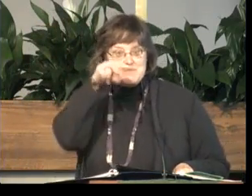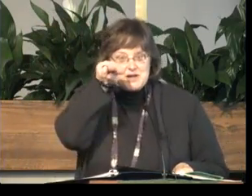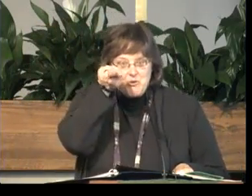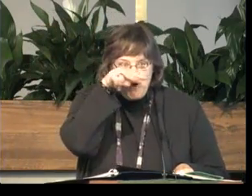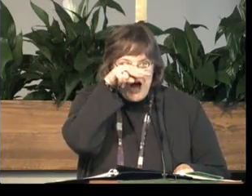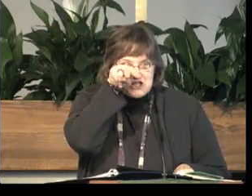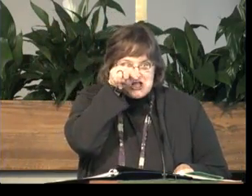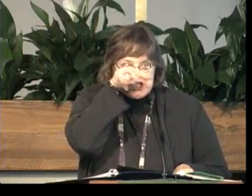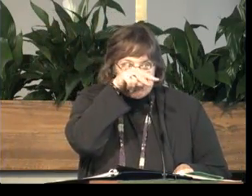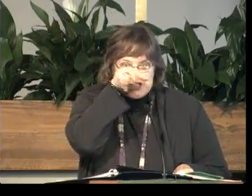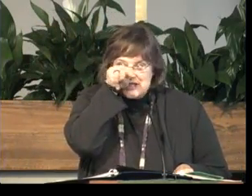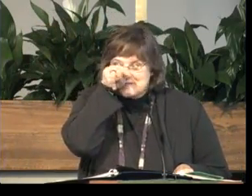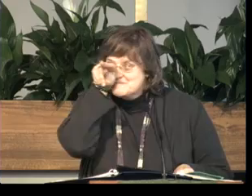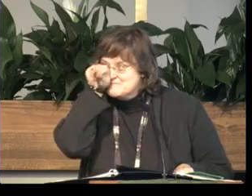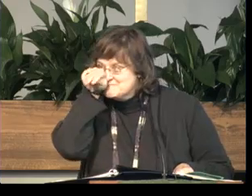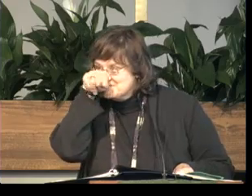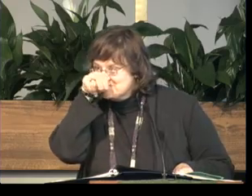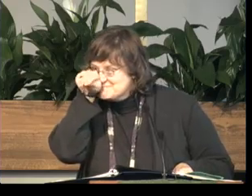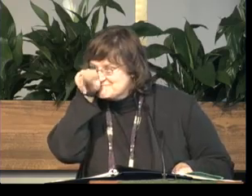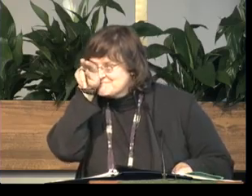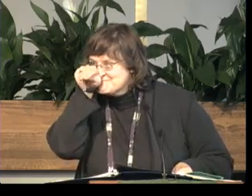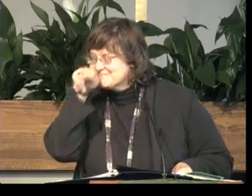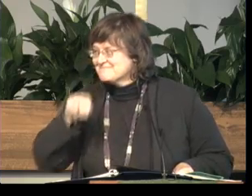And I'm going to watch.